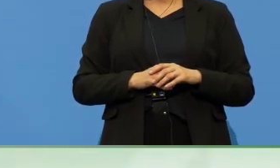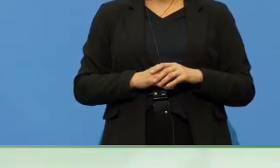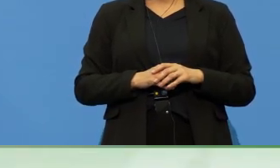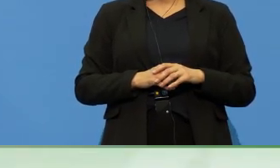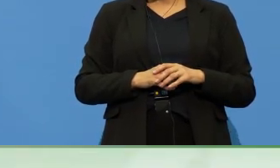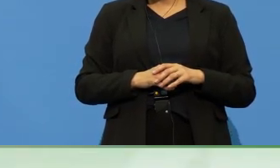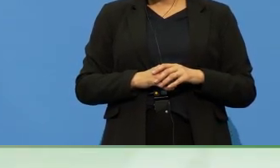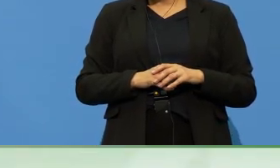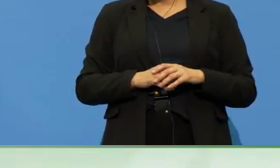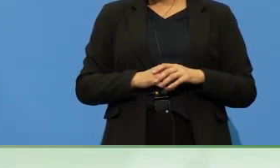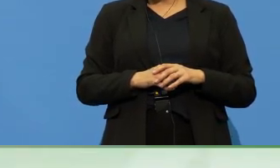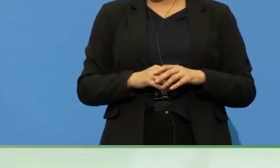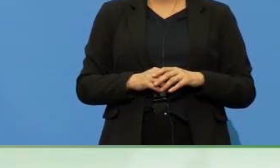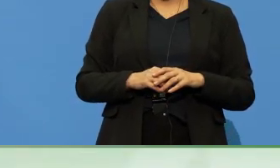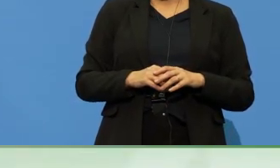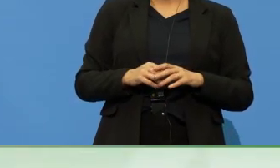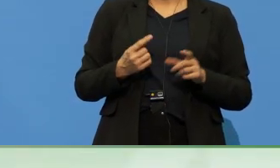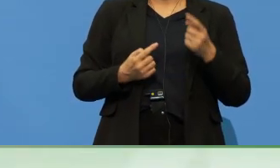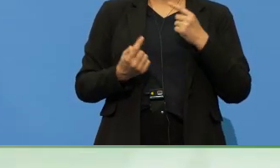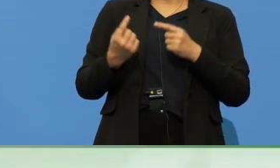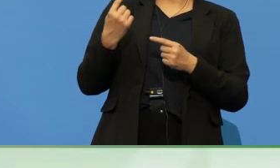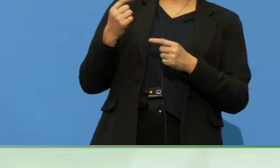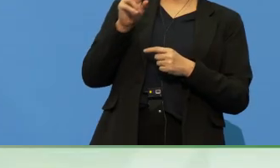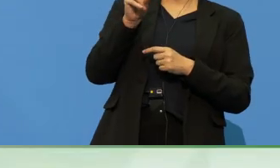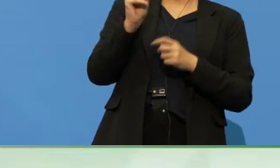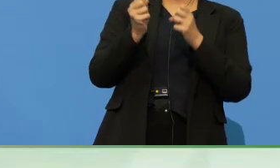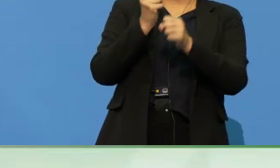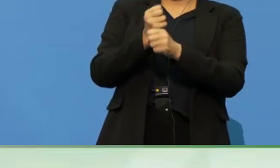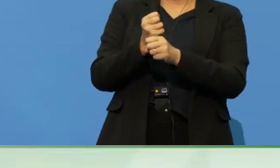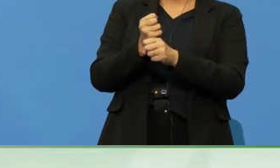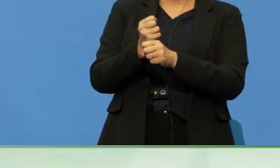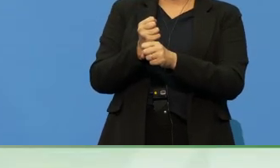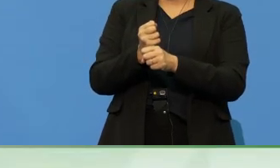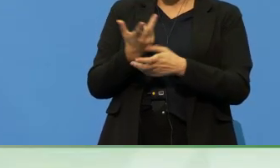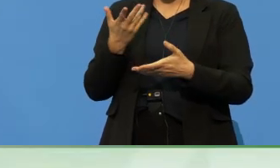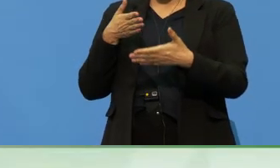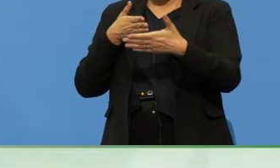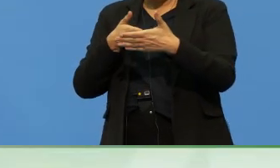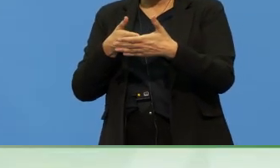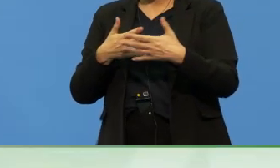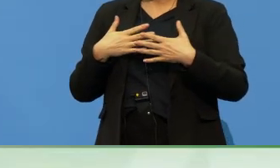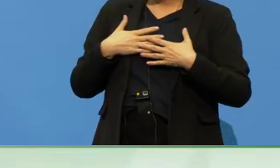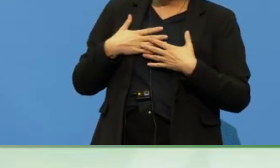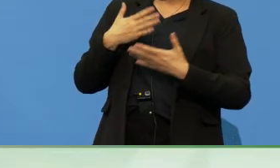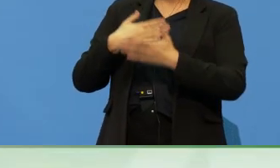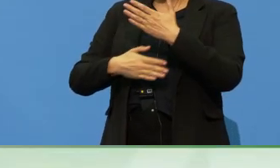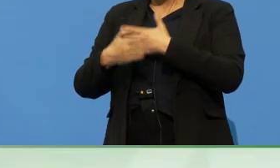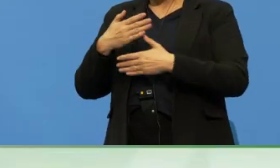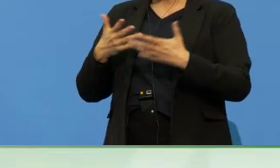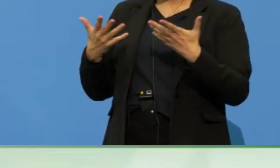and 20 years ago we were talking about barriers. We were talking about people with disabilities, about accessibility